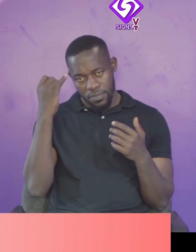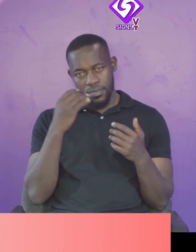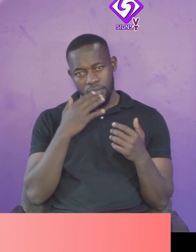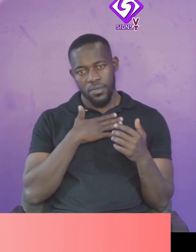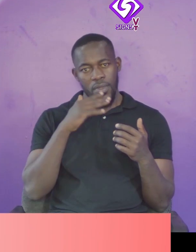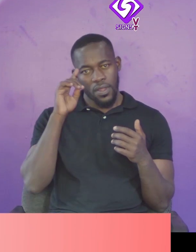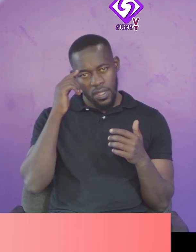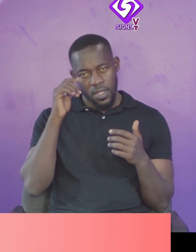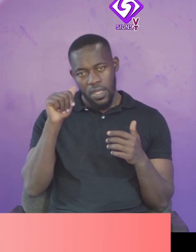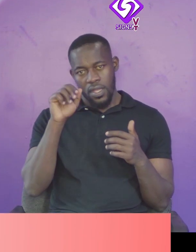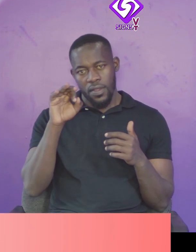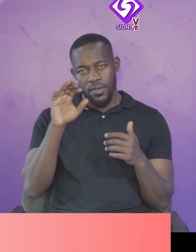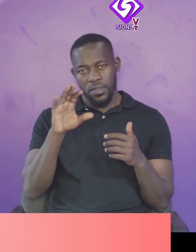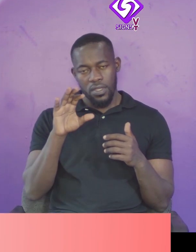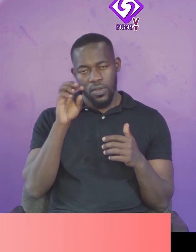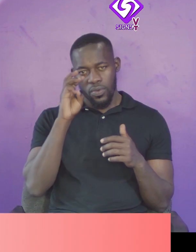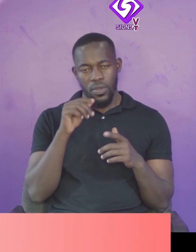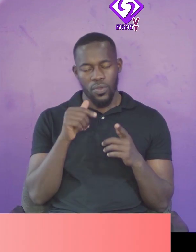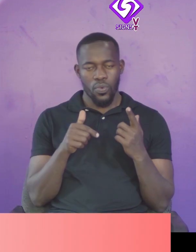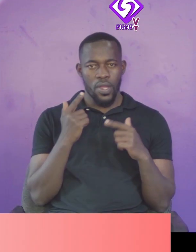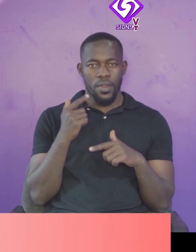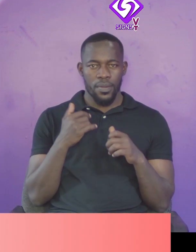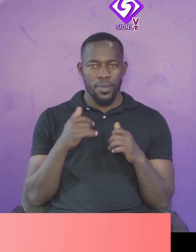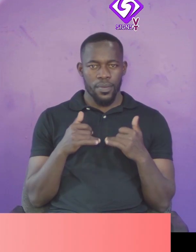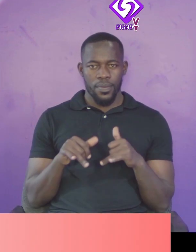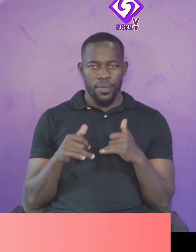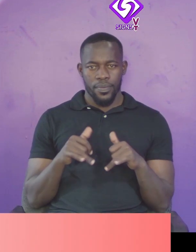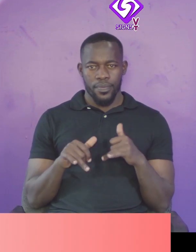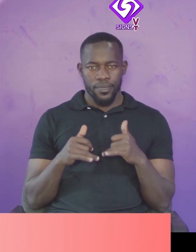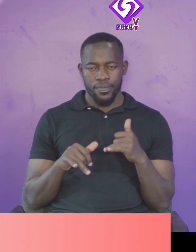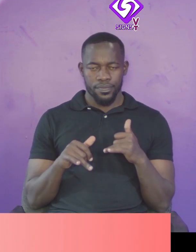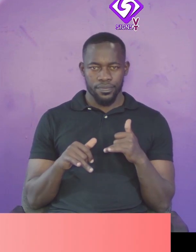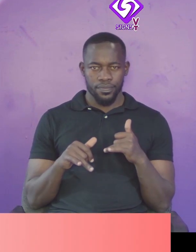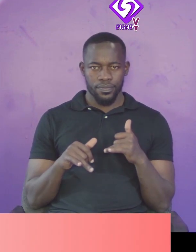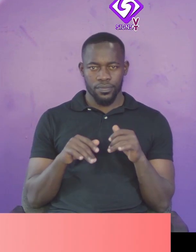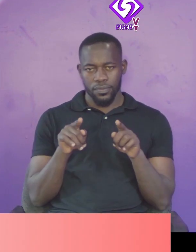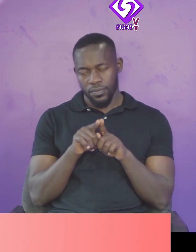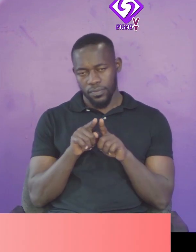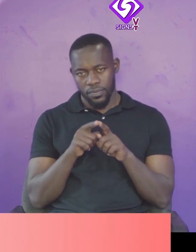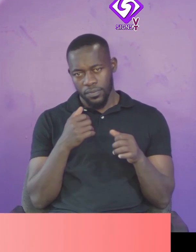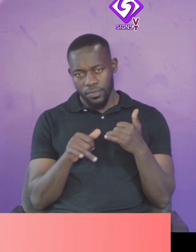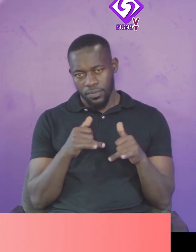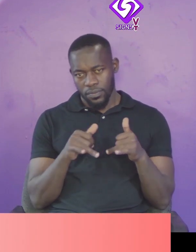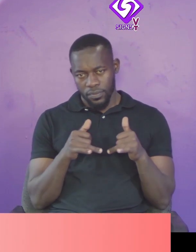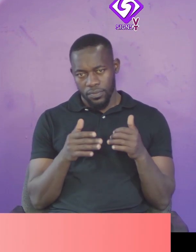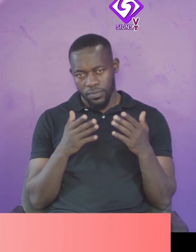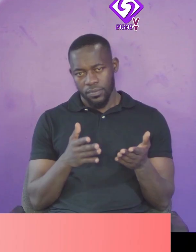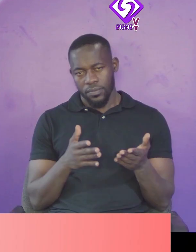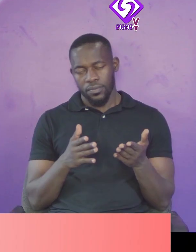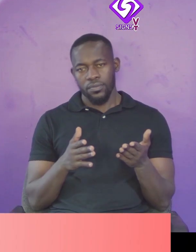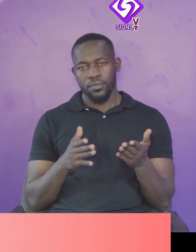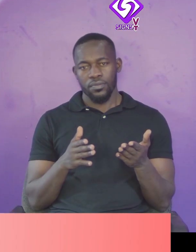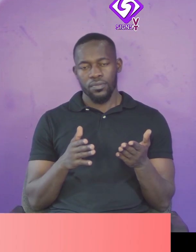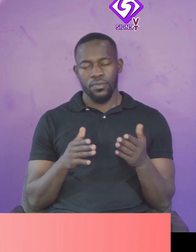that AFC Leopards will win this game. Then if you look at the even the matches they have played, not